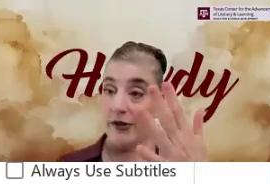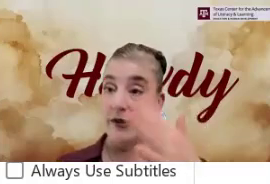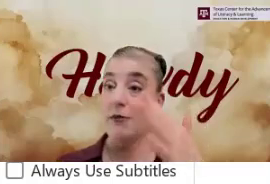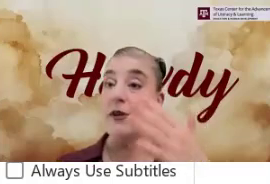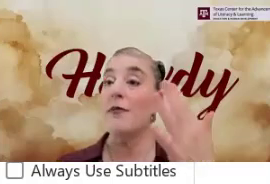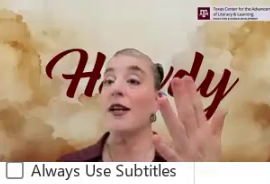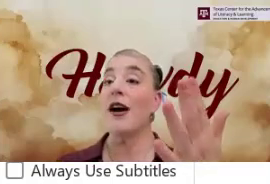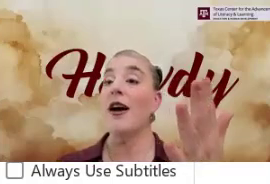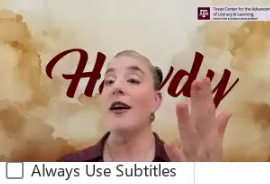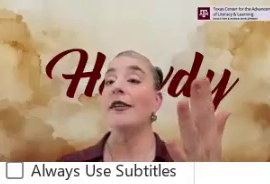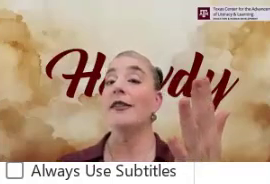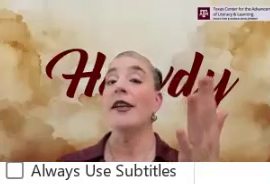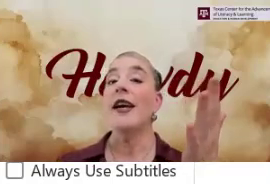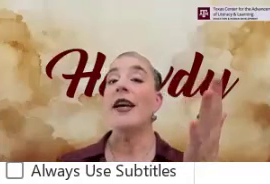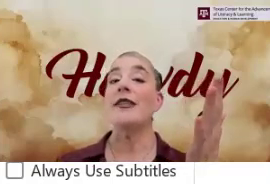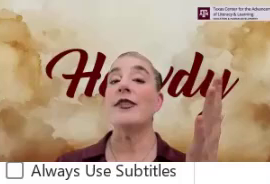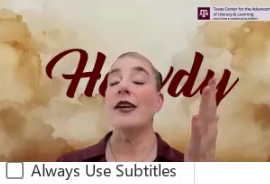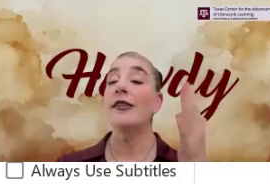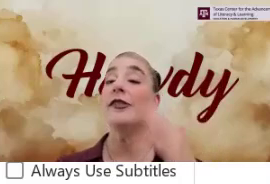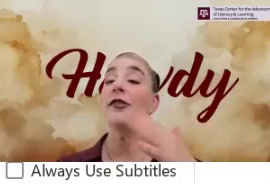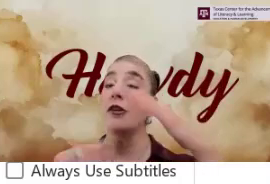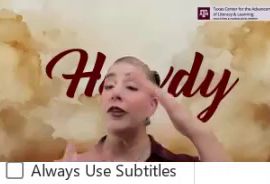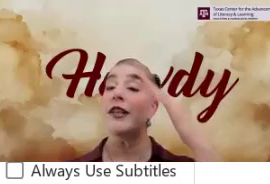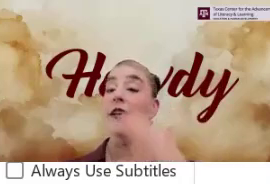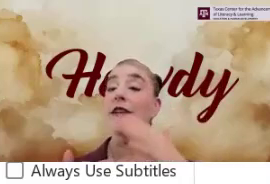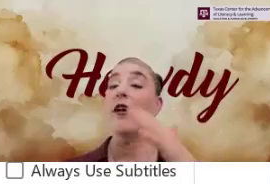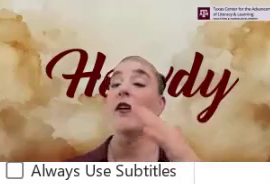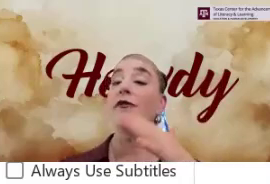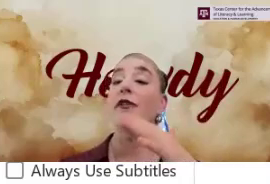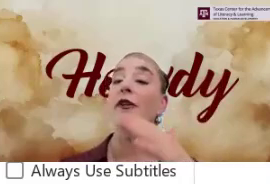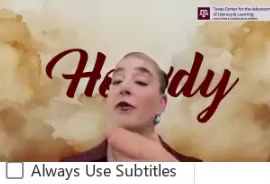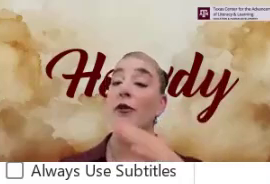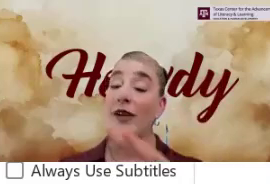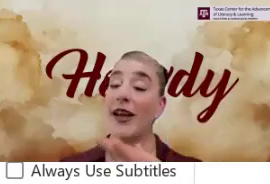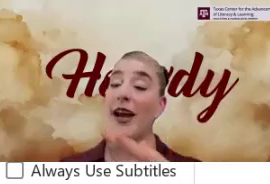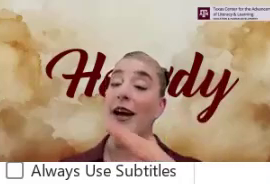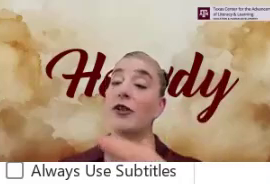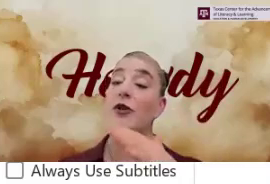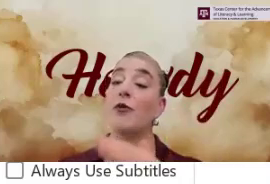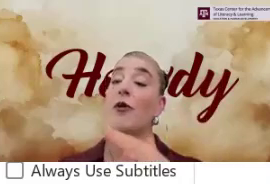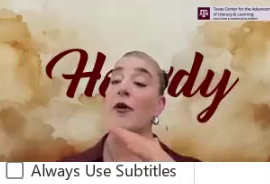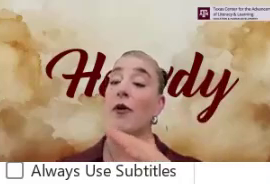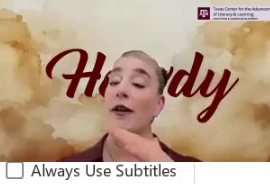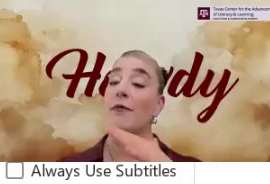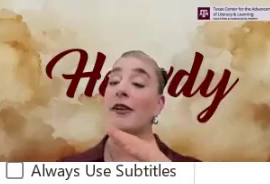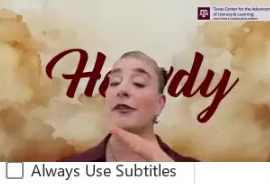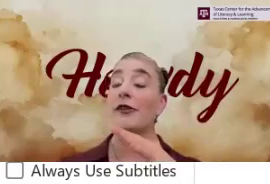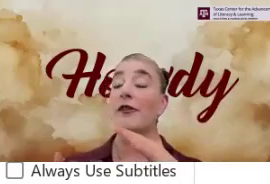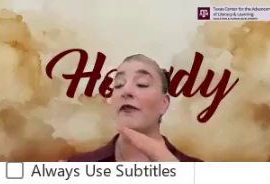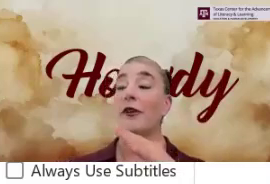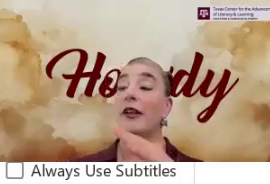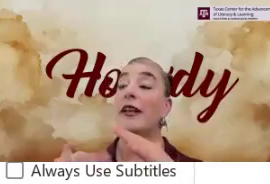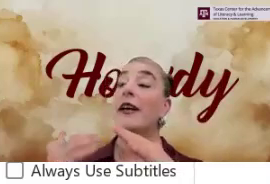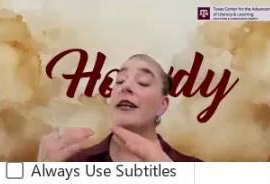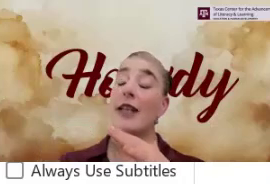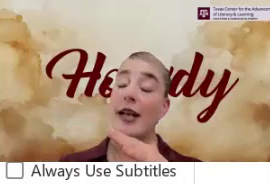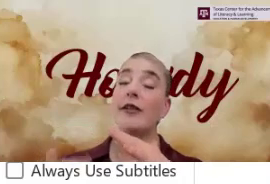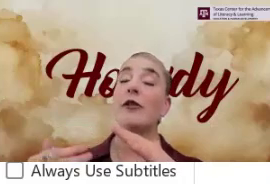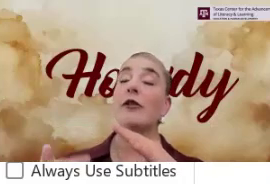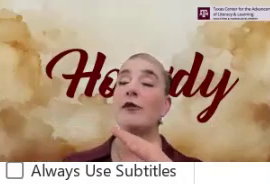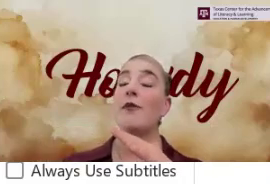them out simply because it does start to get in conflict with WCAG 2.1, because there's a